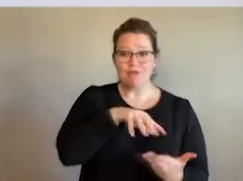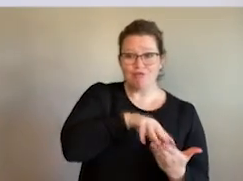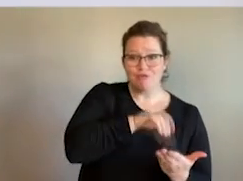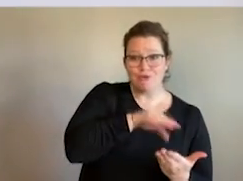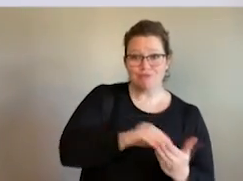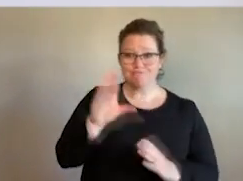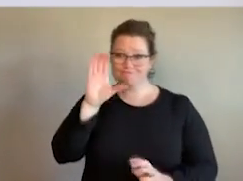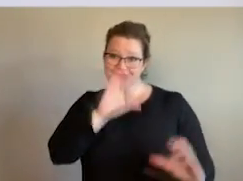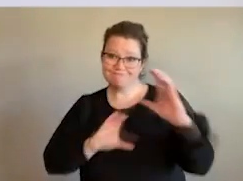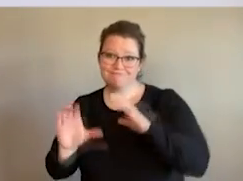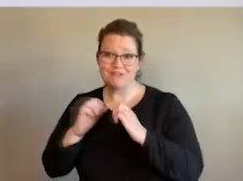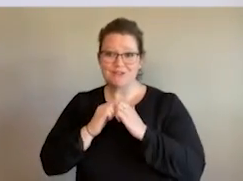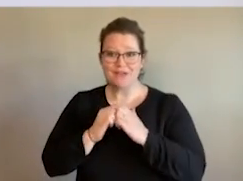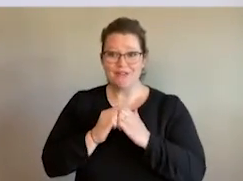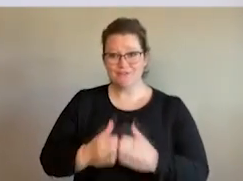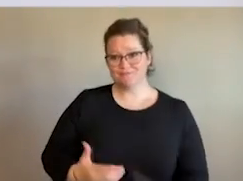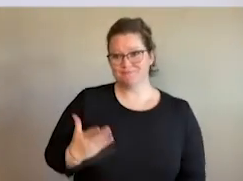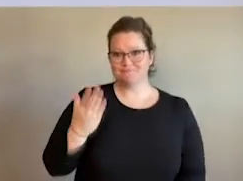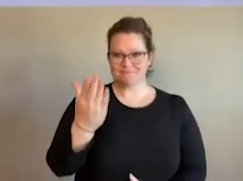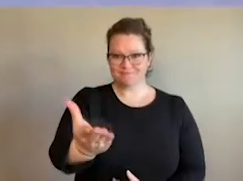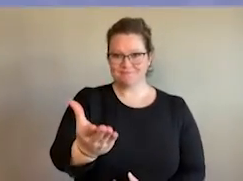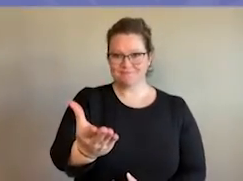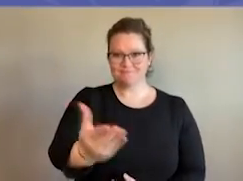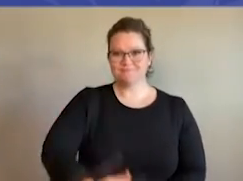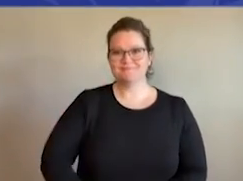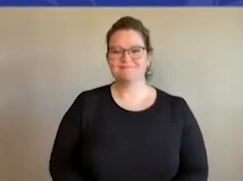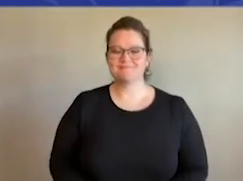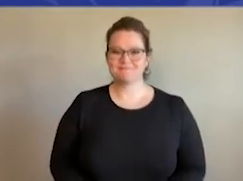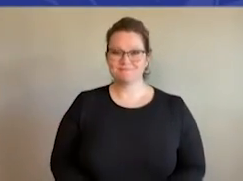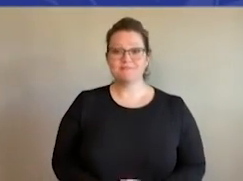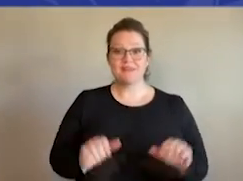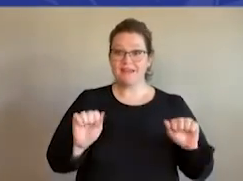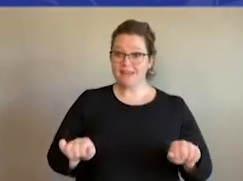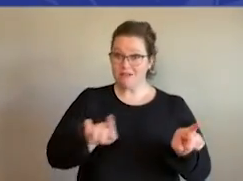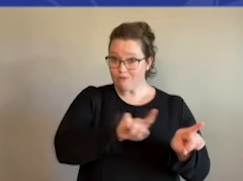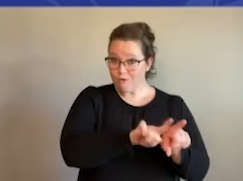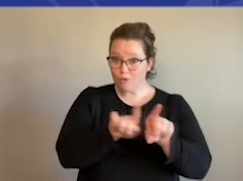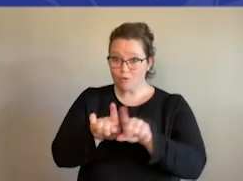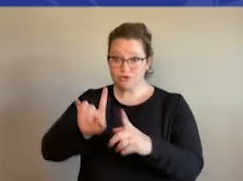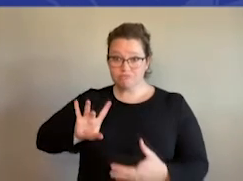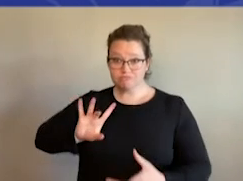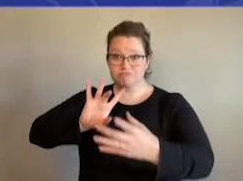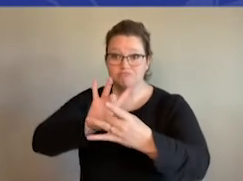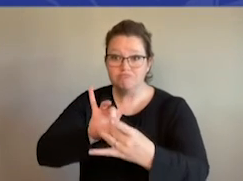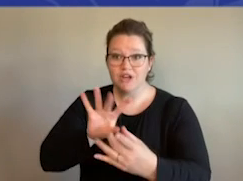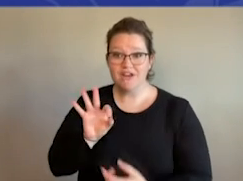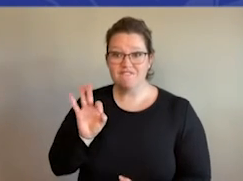and explore together from right where you are. You can also connect with us